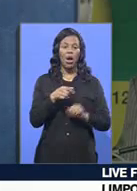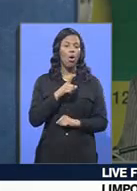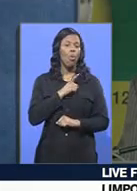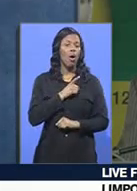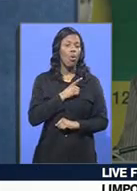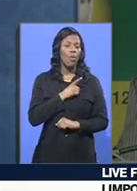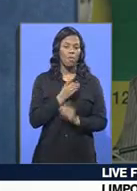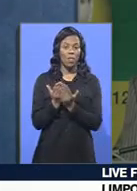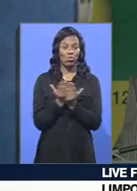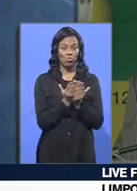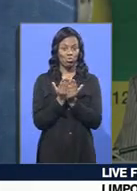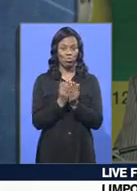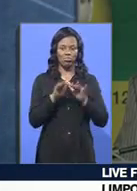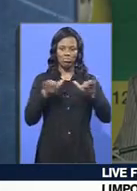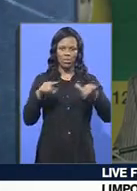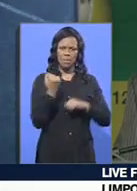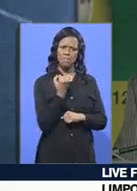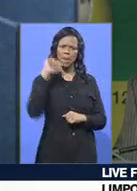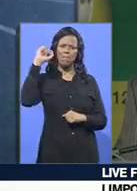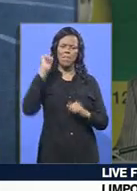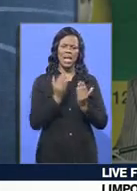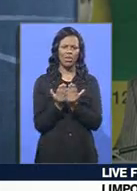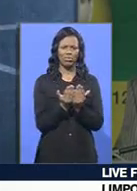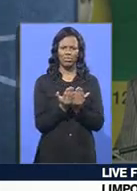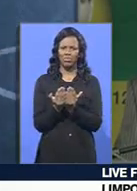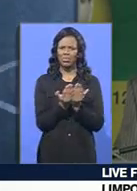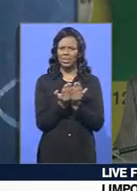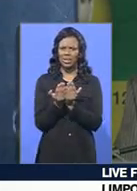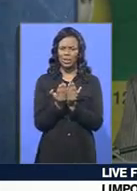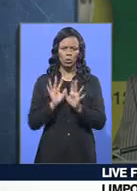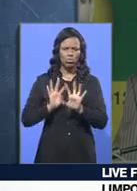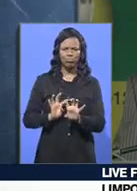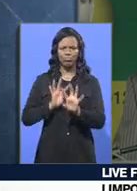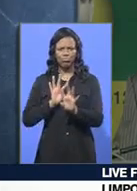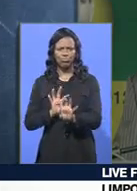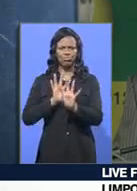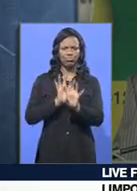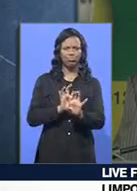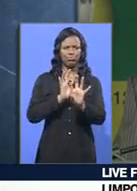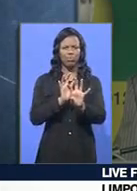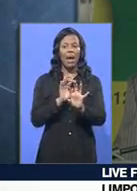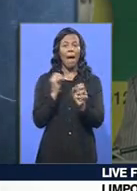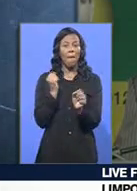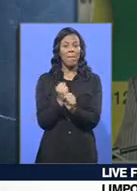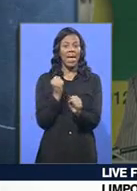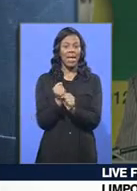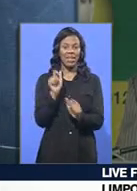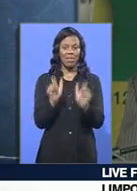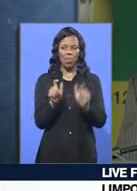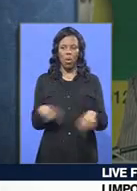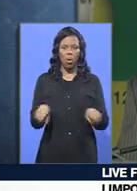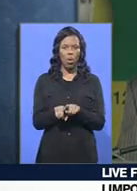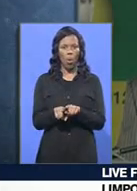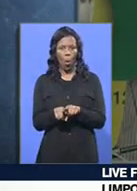rebelled against apartheid education. The struggle was reignited.